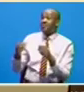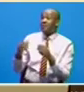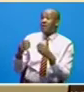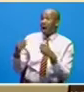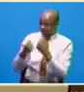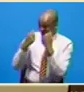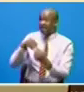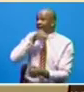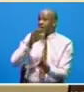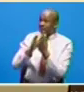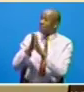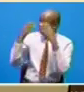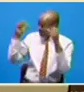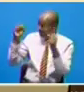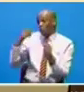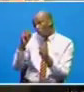on August 9th, and what happens if he's not?